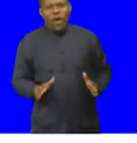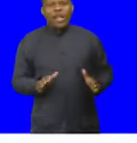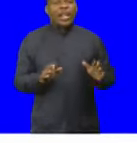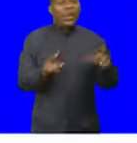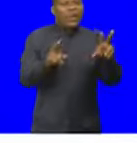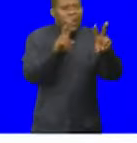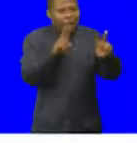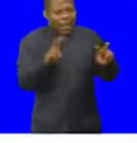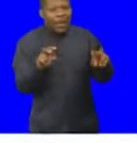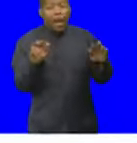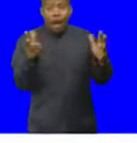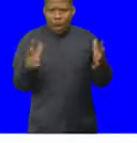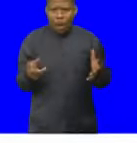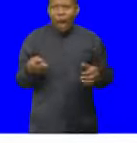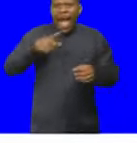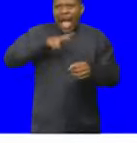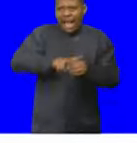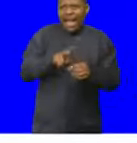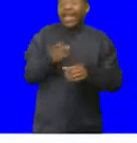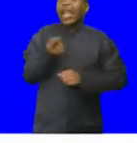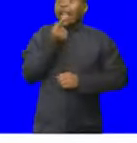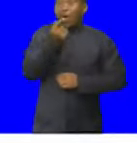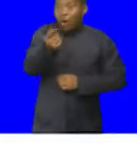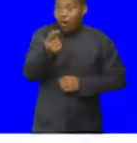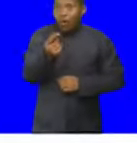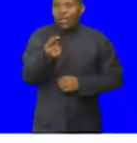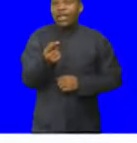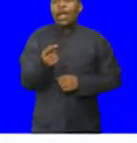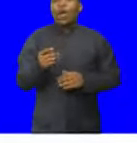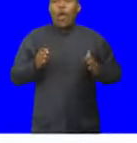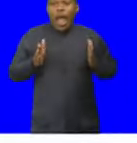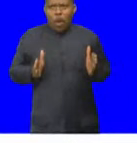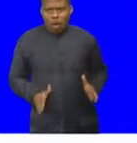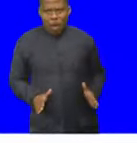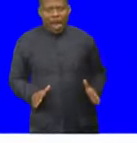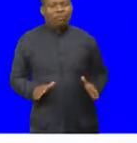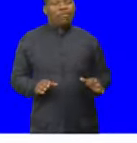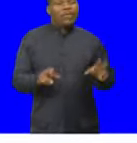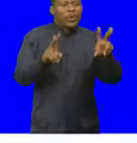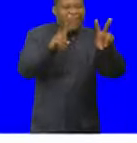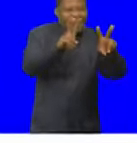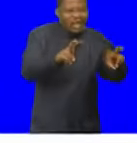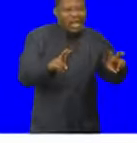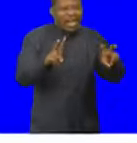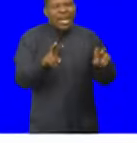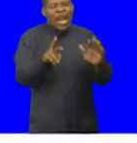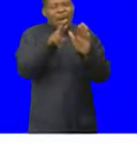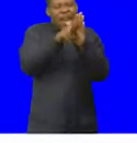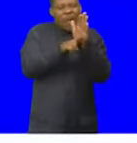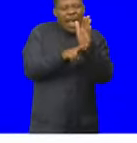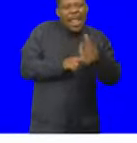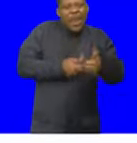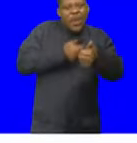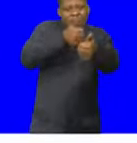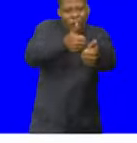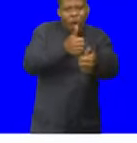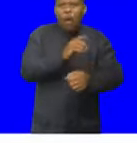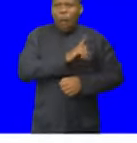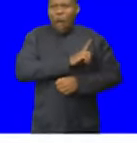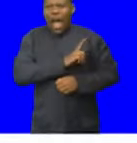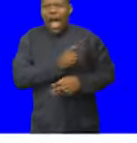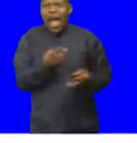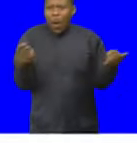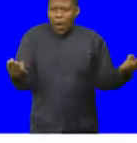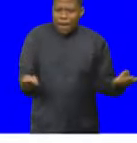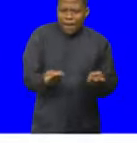ukuthi kuloko kucwaninga emtimbeni yebantu. Balanzela lokufanele yini kuze bantu bavikeleke tine tintfo